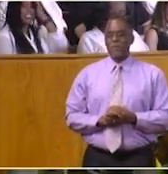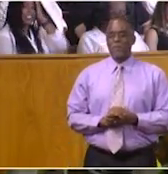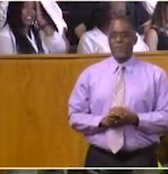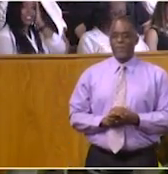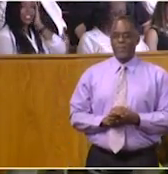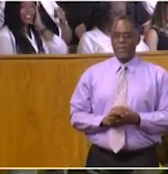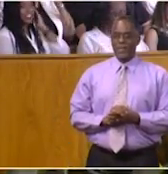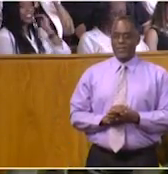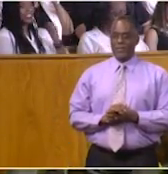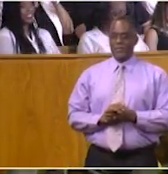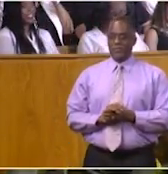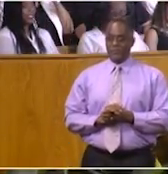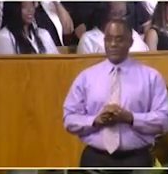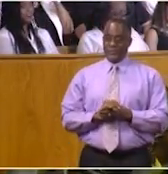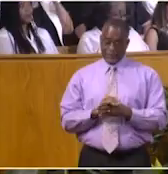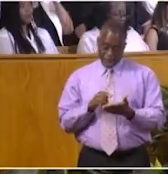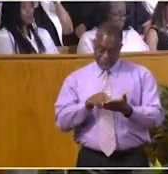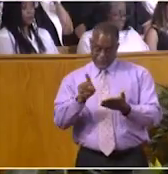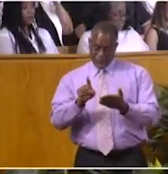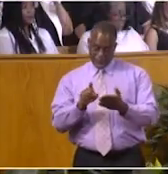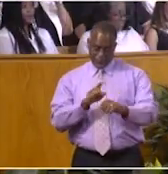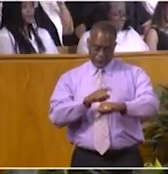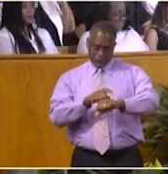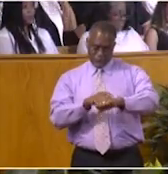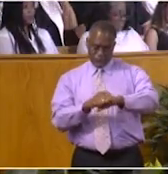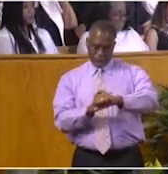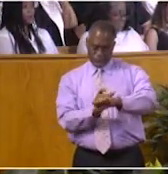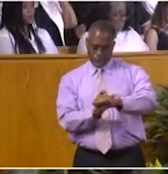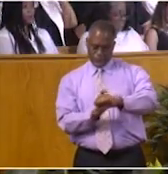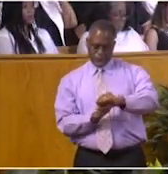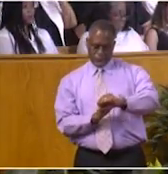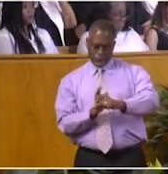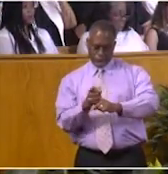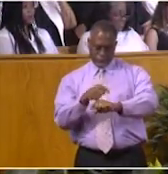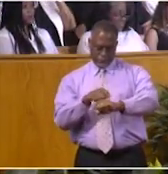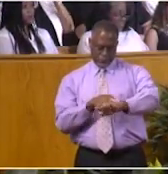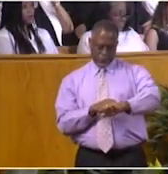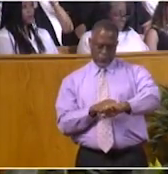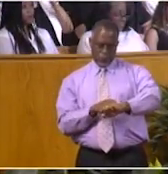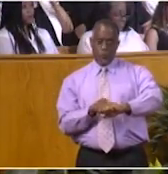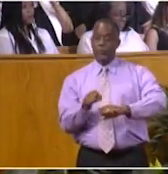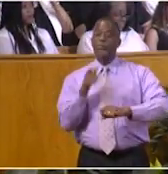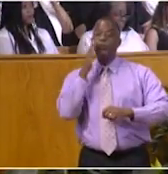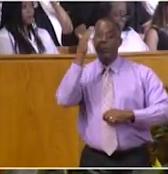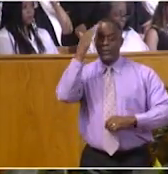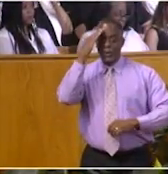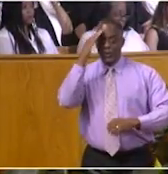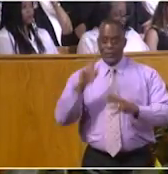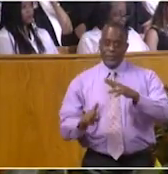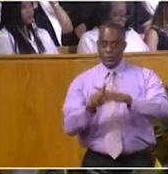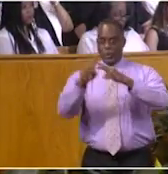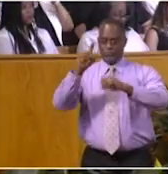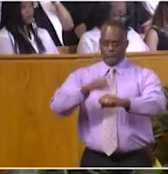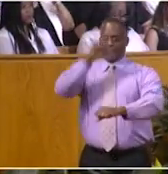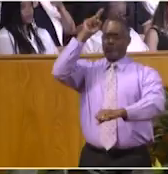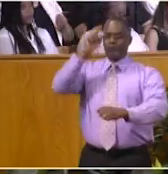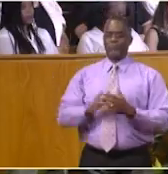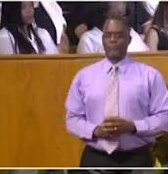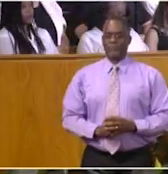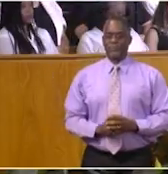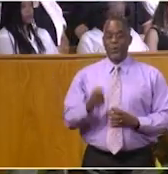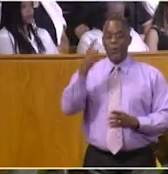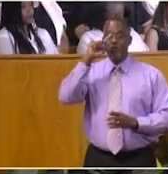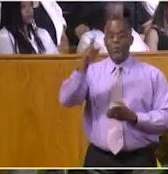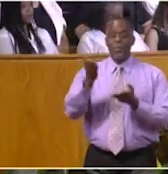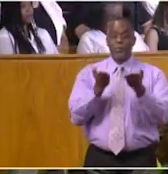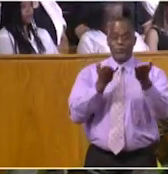get your clock straight next Sunday so that you will know and be on time for